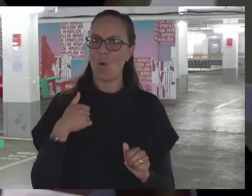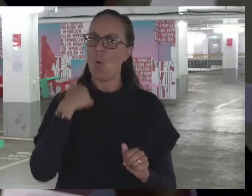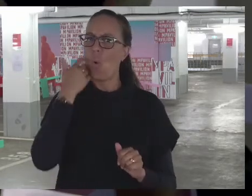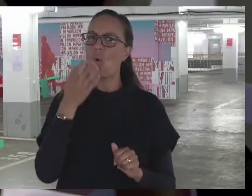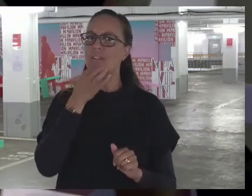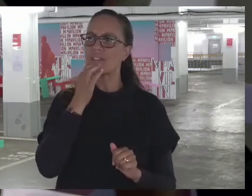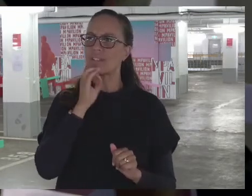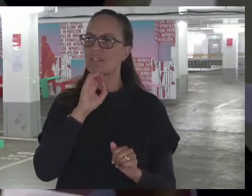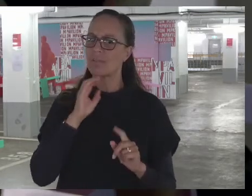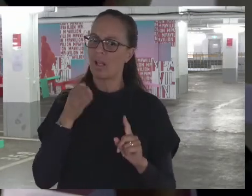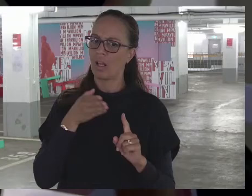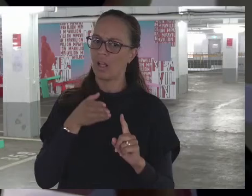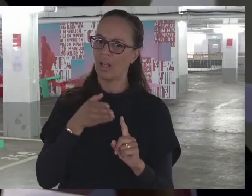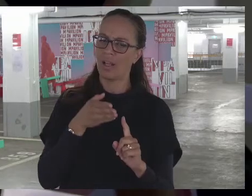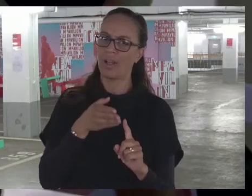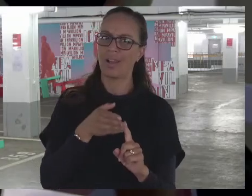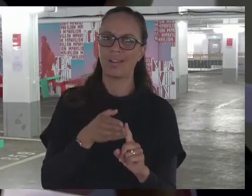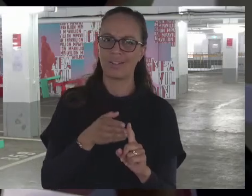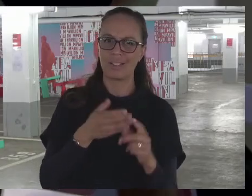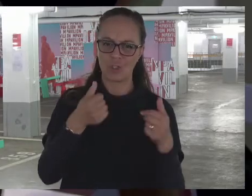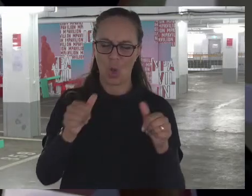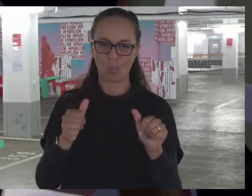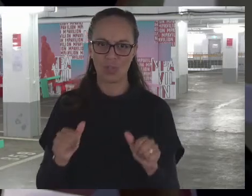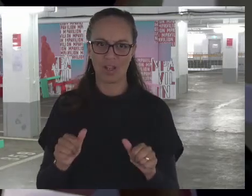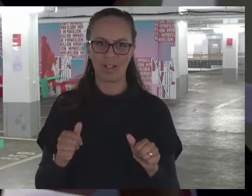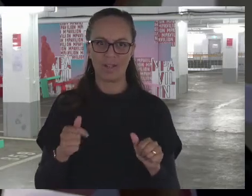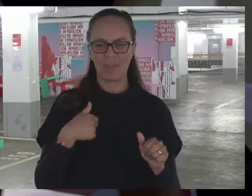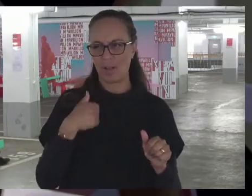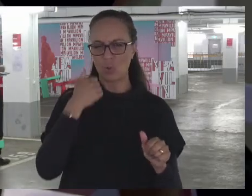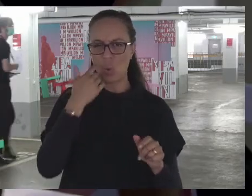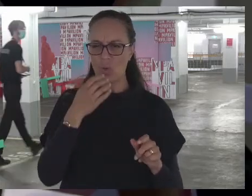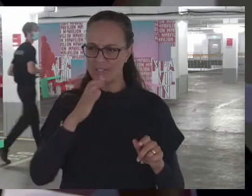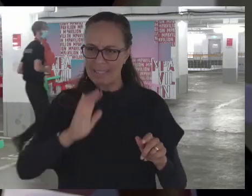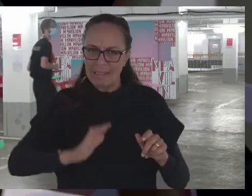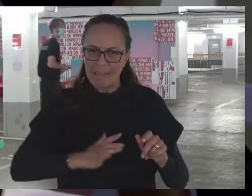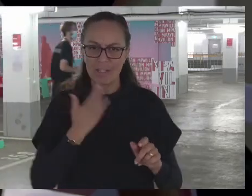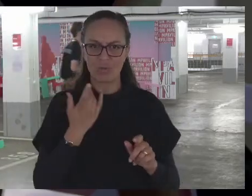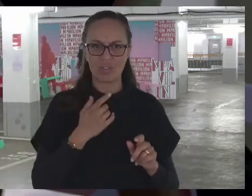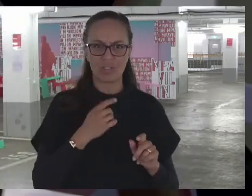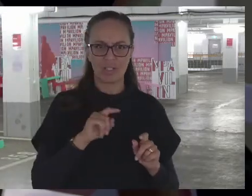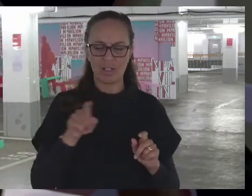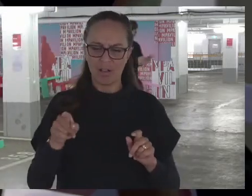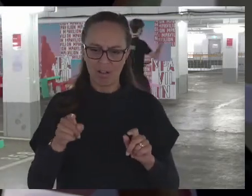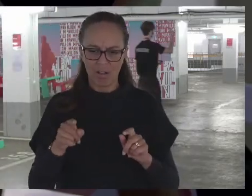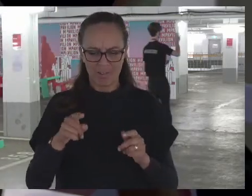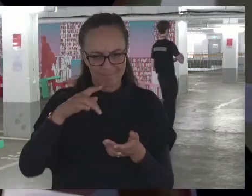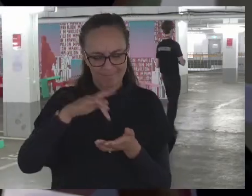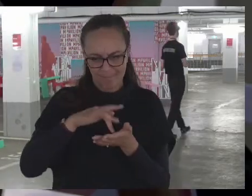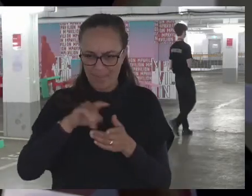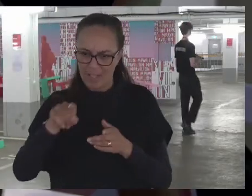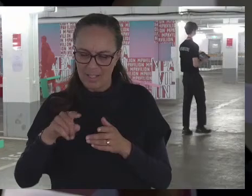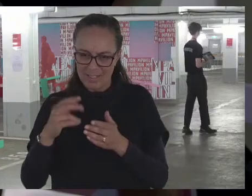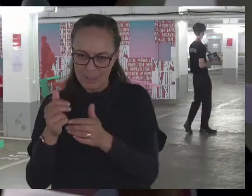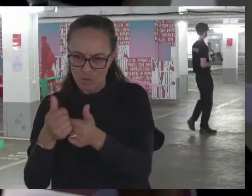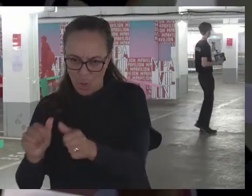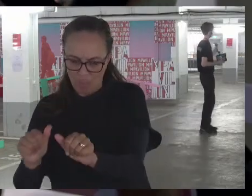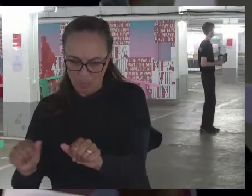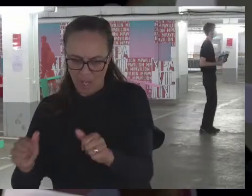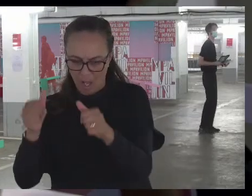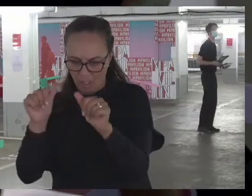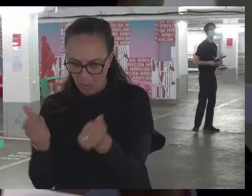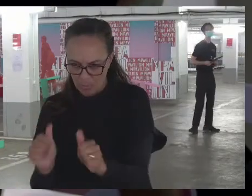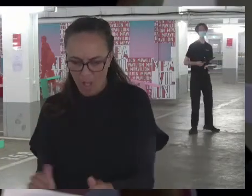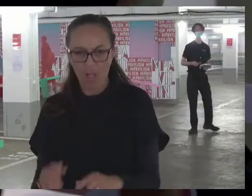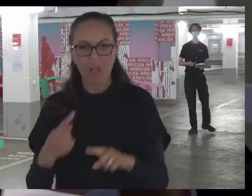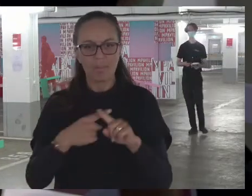had a fascination about the nexus between photography and sculpture, because when I was studying sculpture and I wanted to do photography